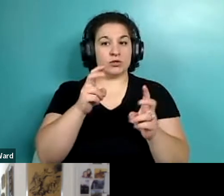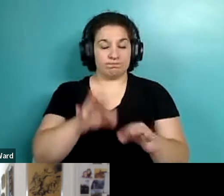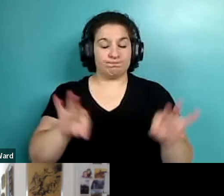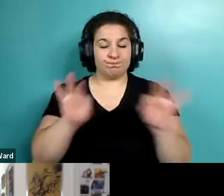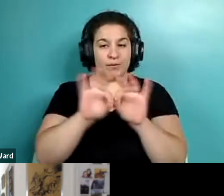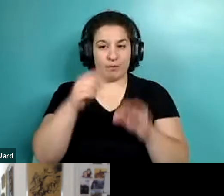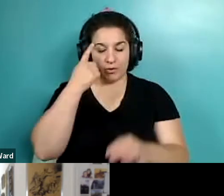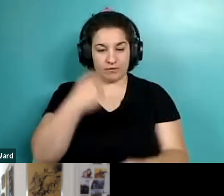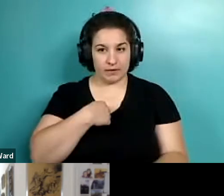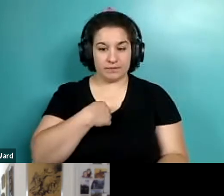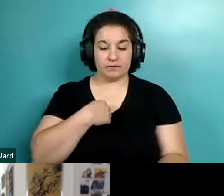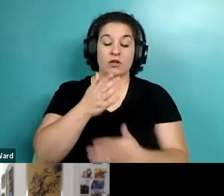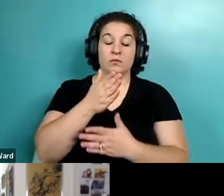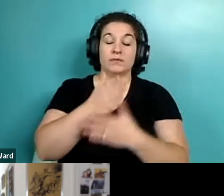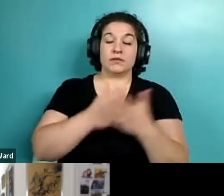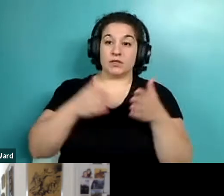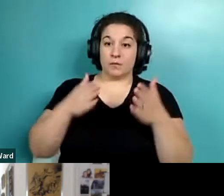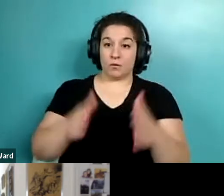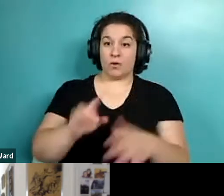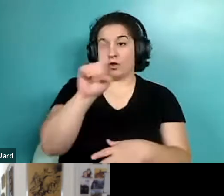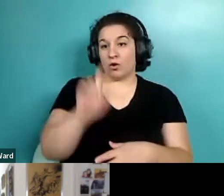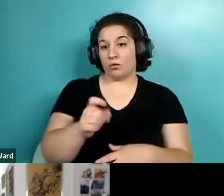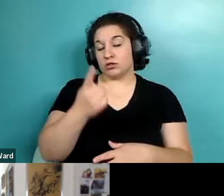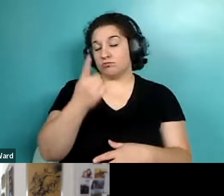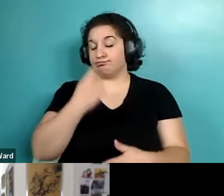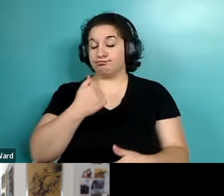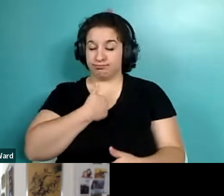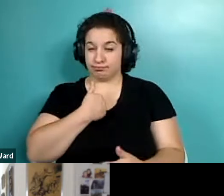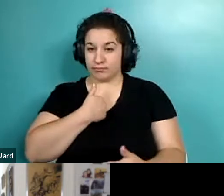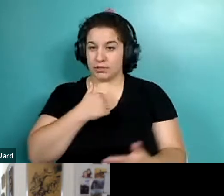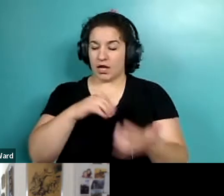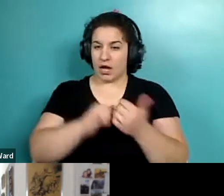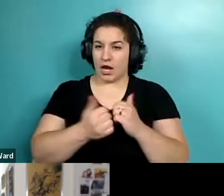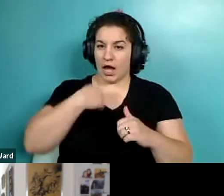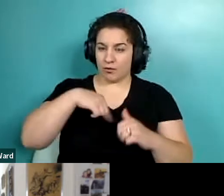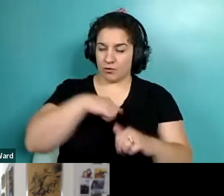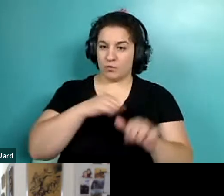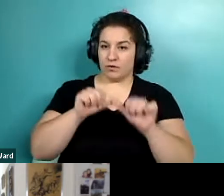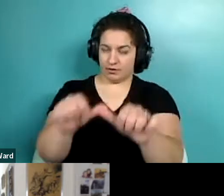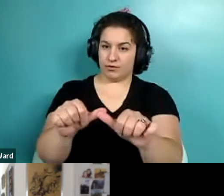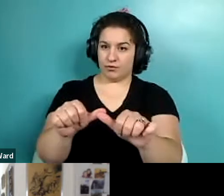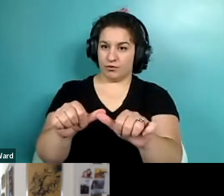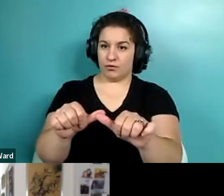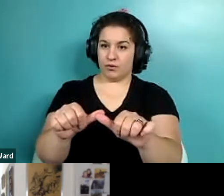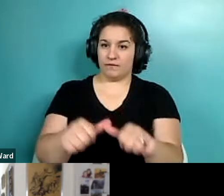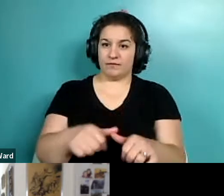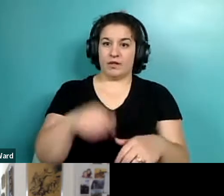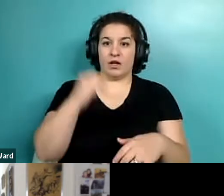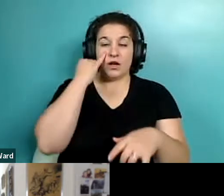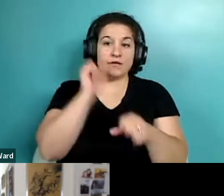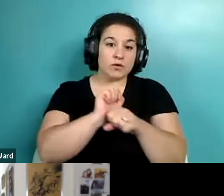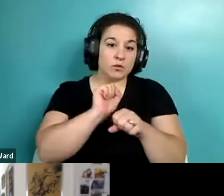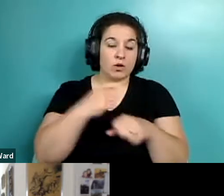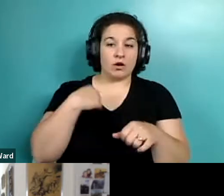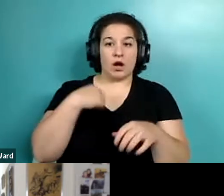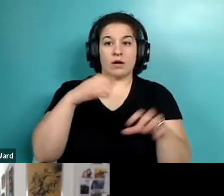way, the question that we ask ourselves is, how do we continue? Whether it's the work I'm doing in disability or the